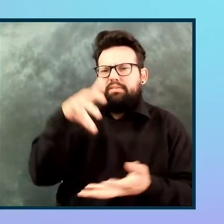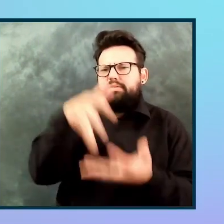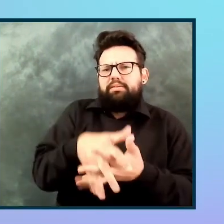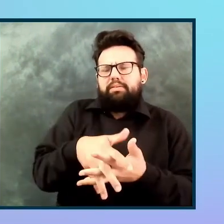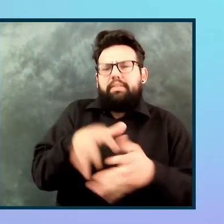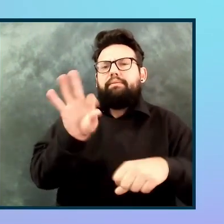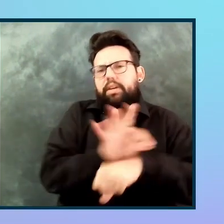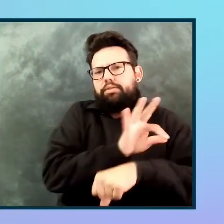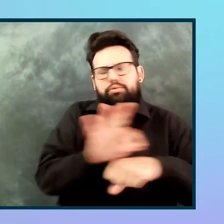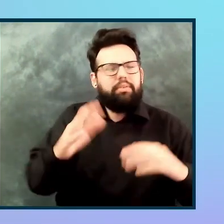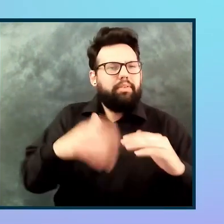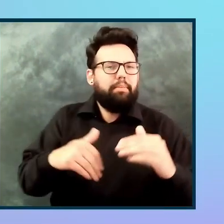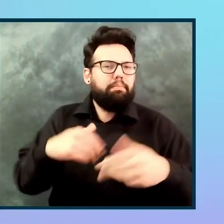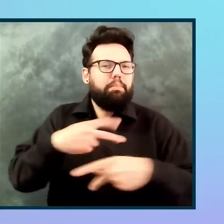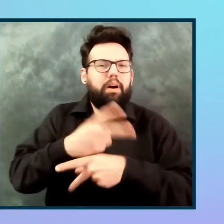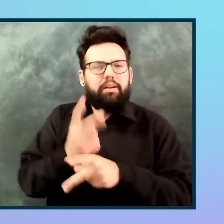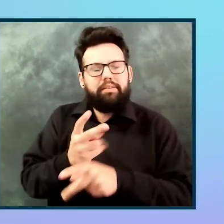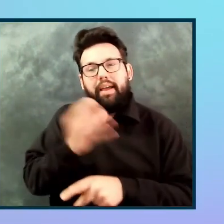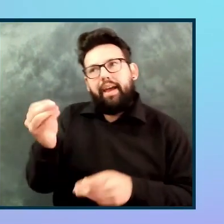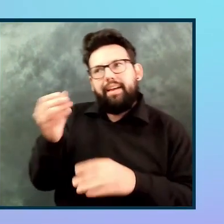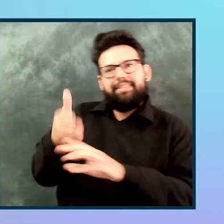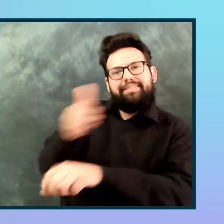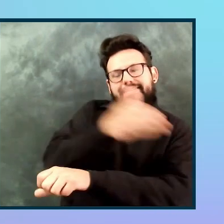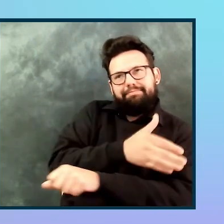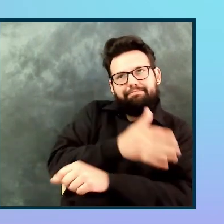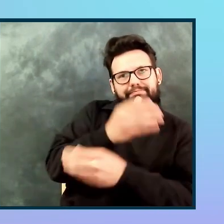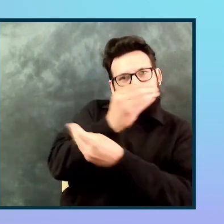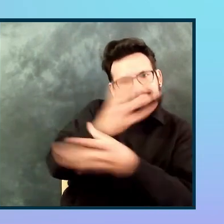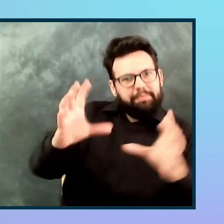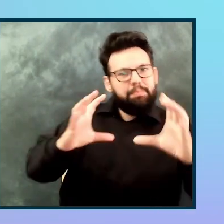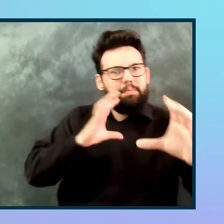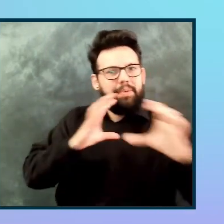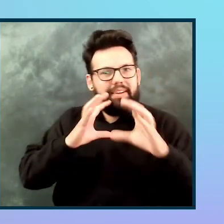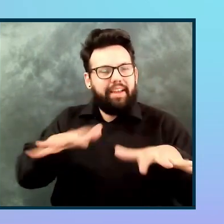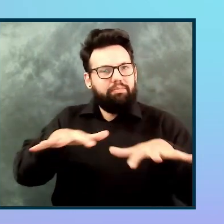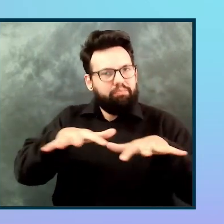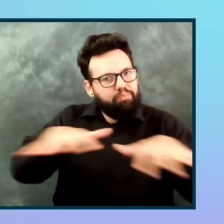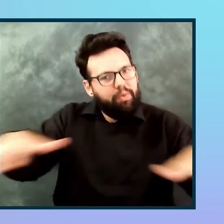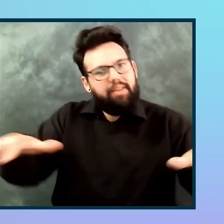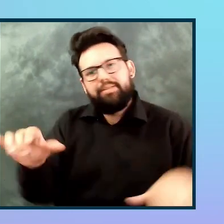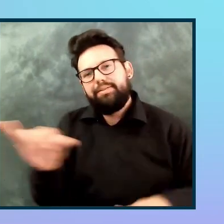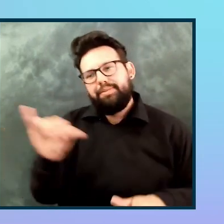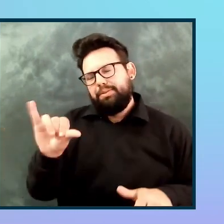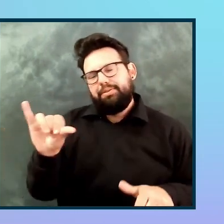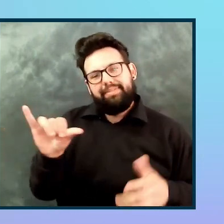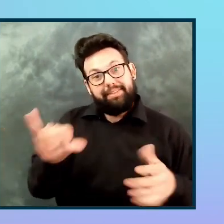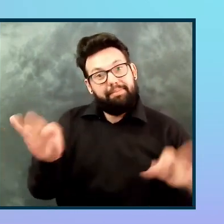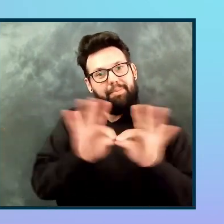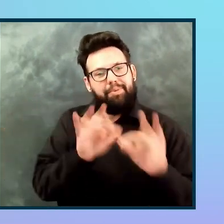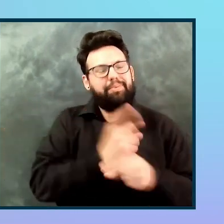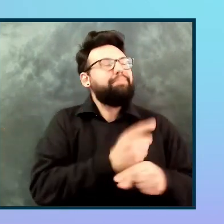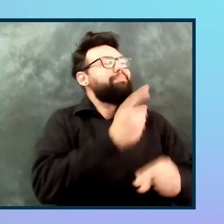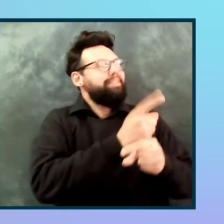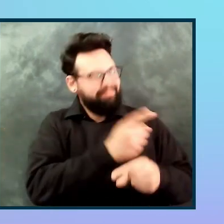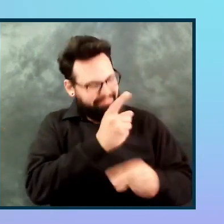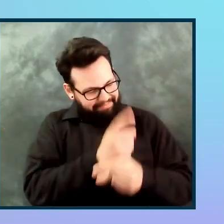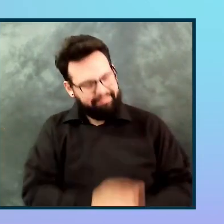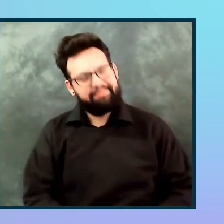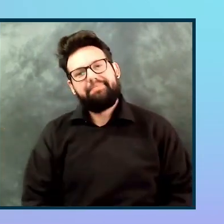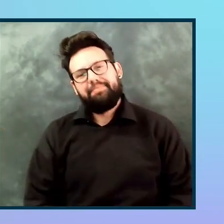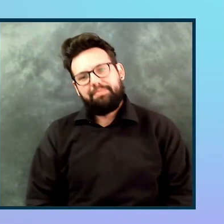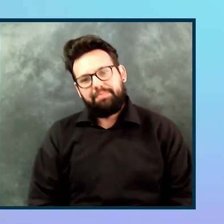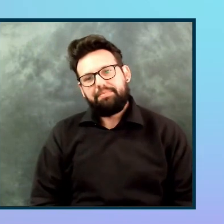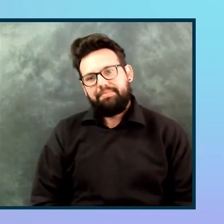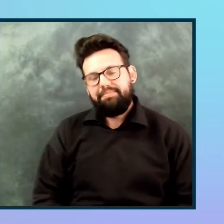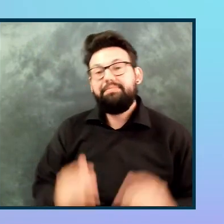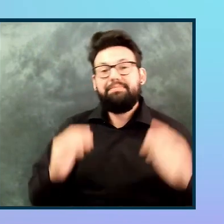And probably communicating those guardrails and guidelines across the board too. They're all hand in hand, huh? Yes. Yes.